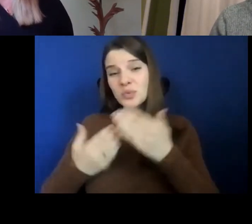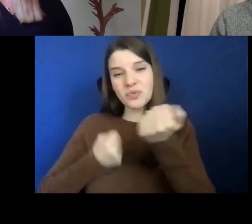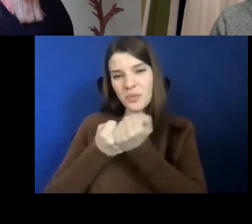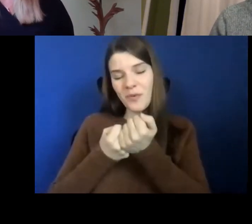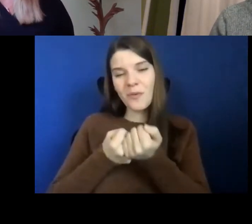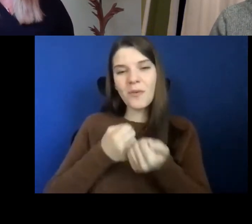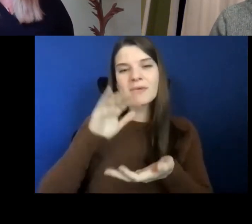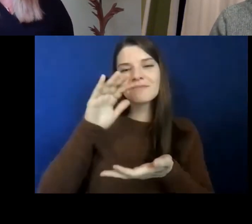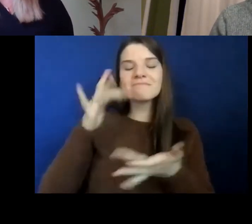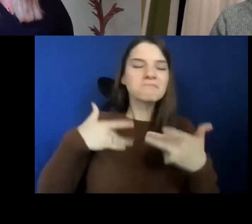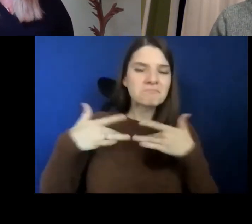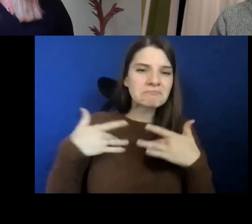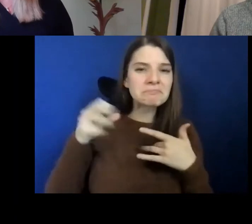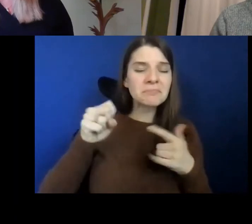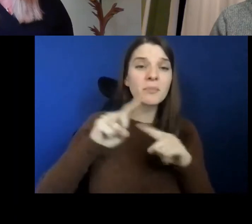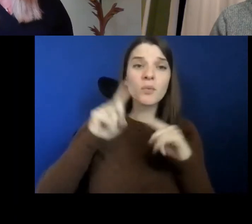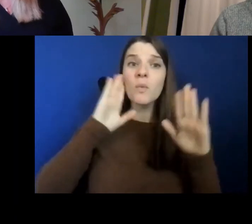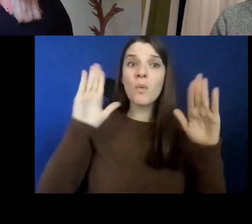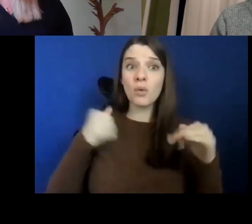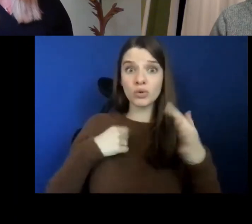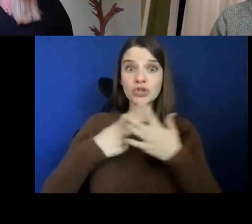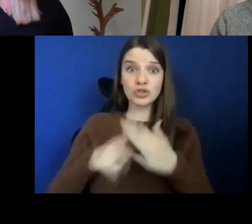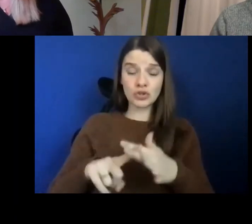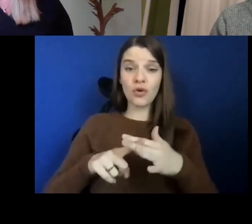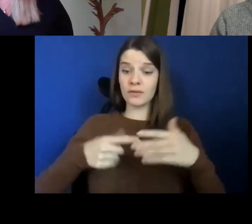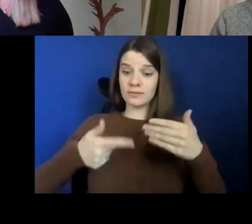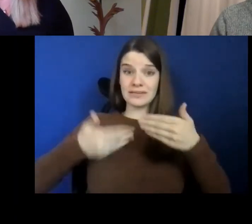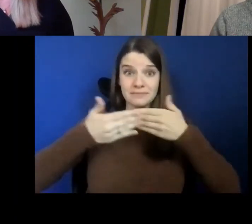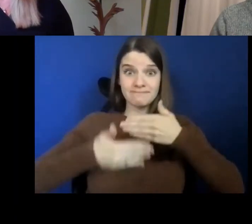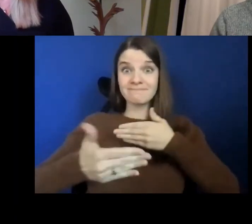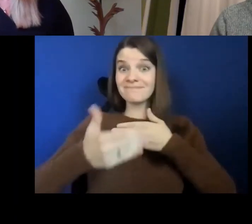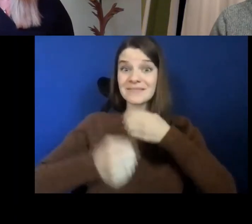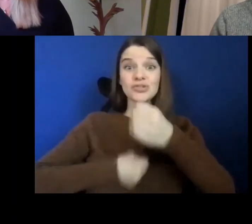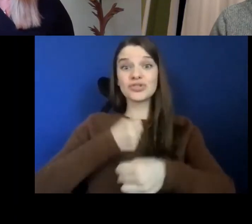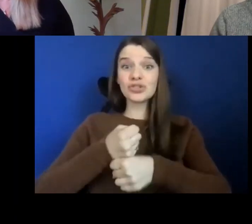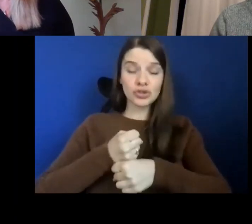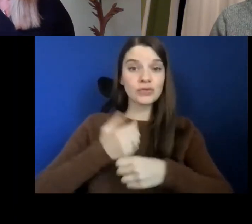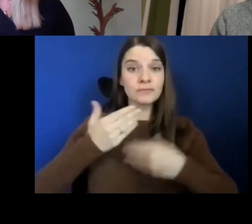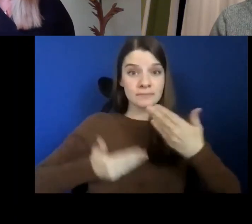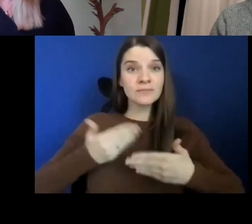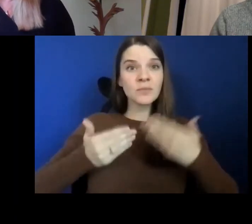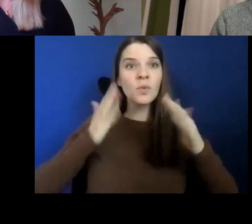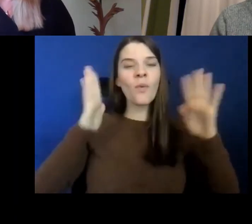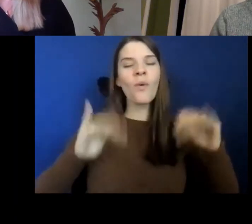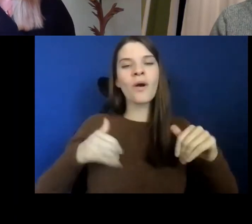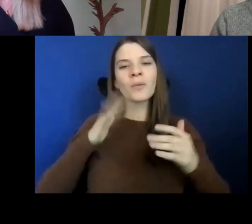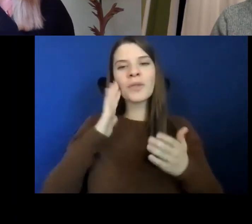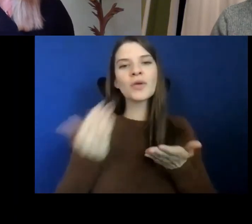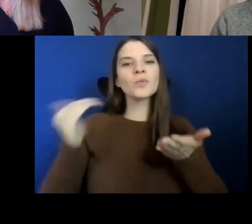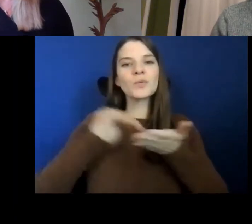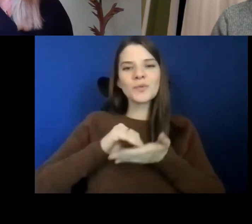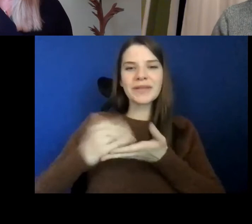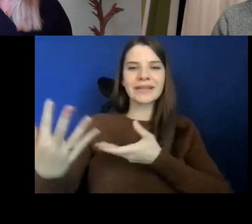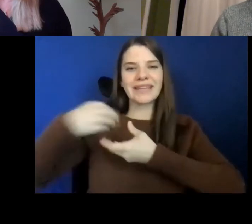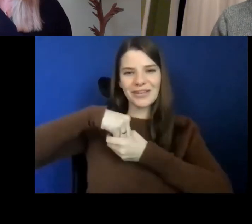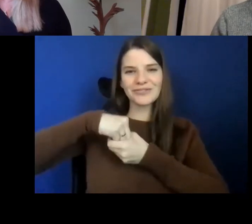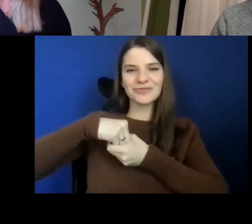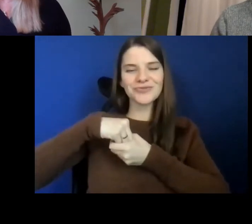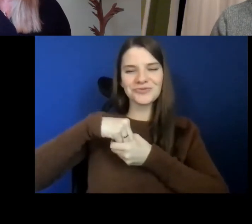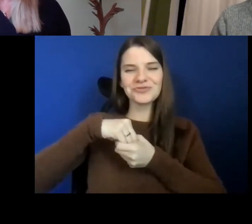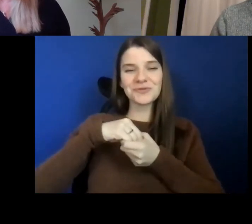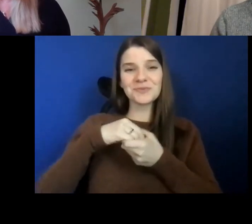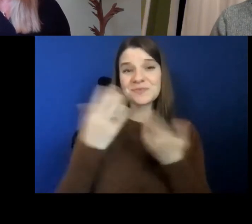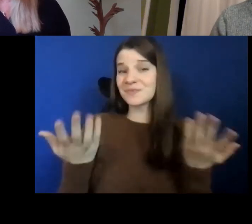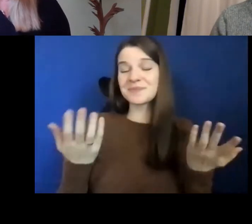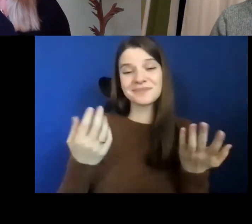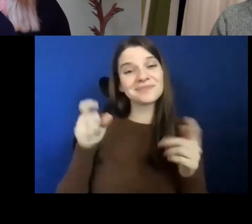But we're hoping as we start to emerge this next year that we'll get re-engagement. We're gonna have